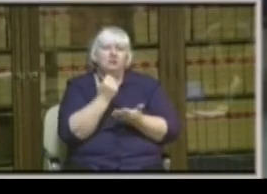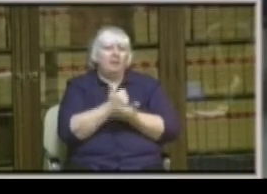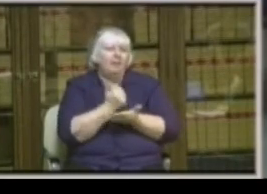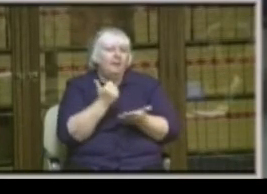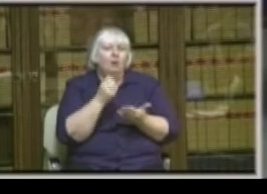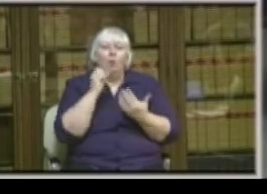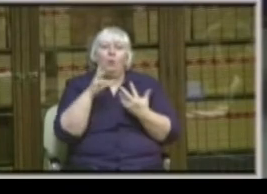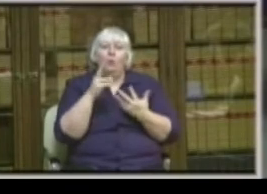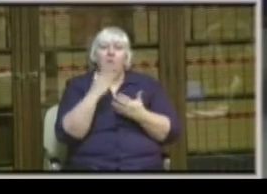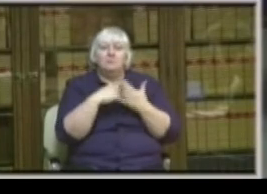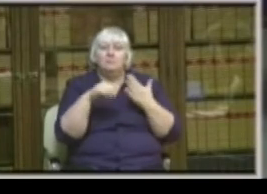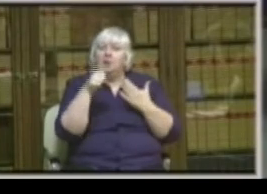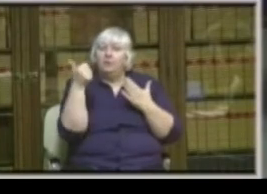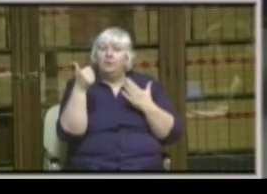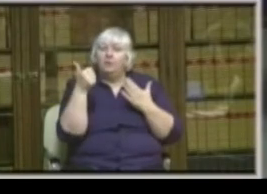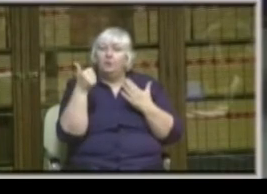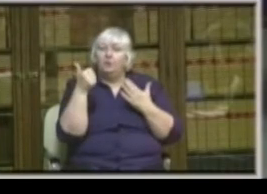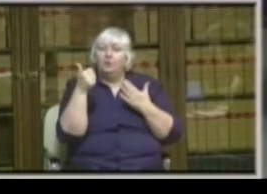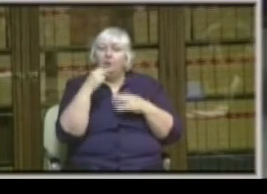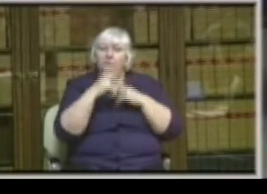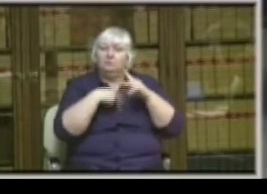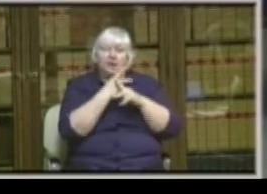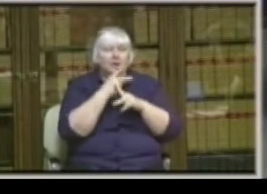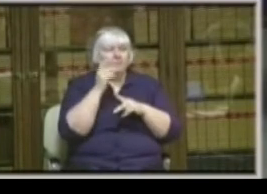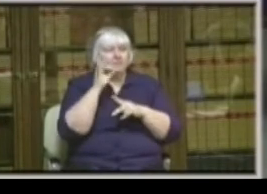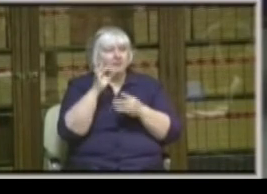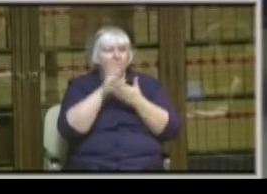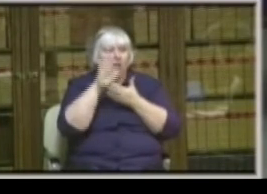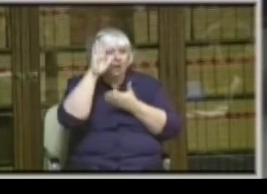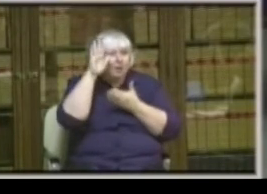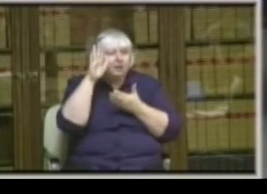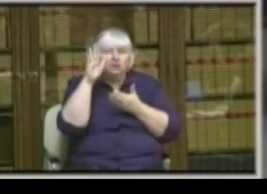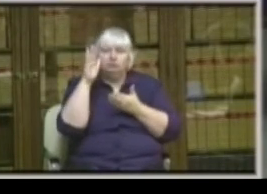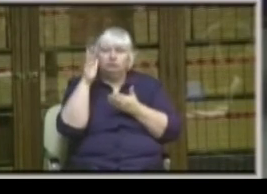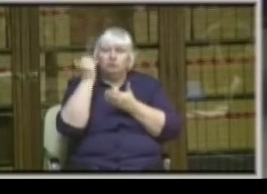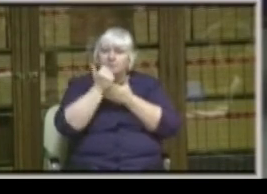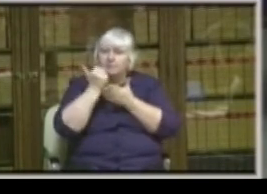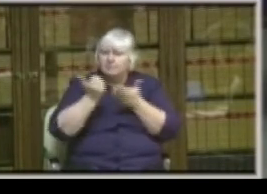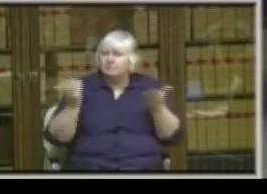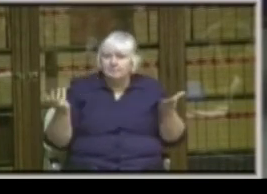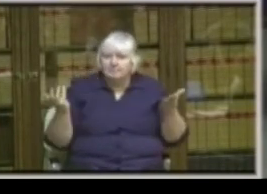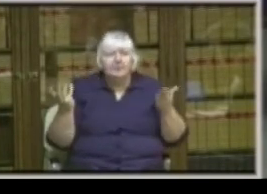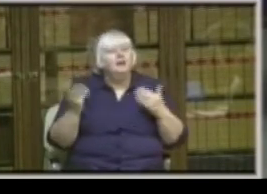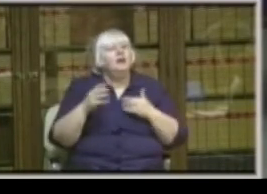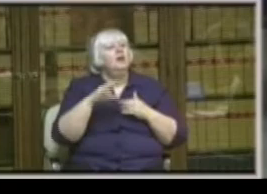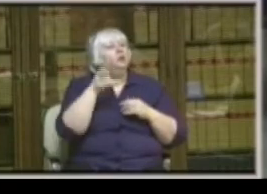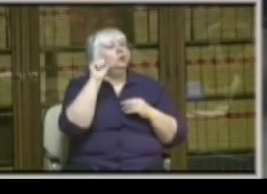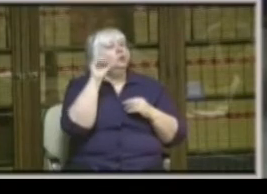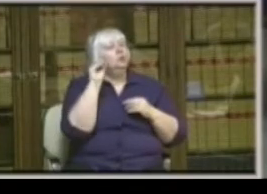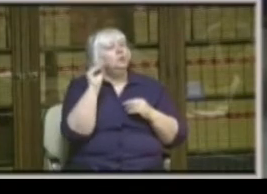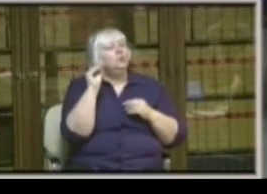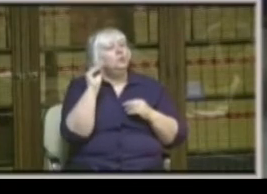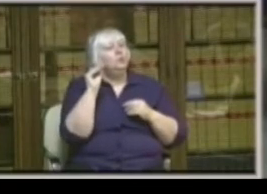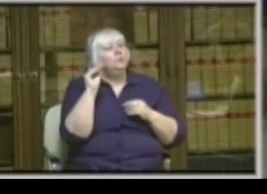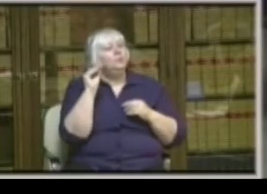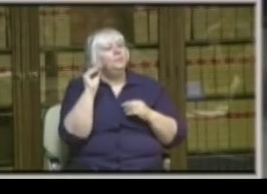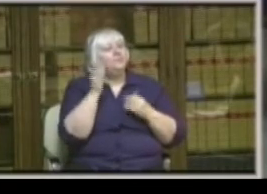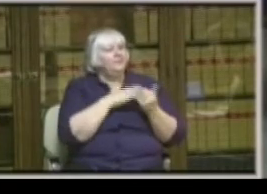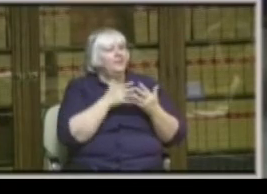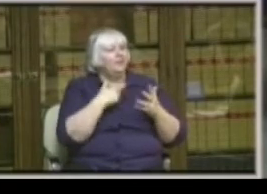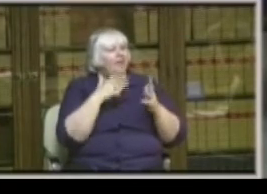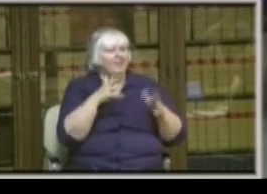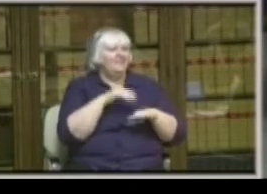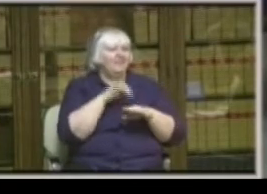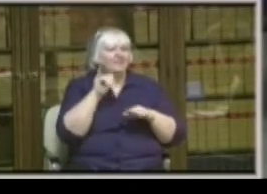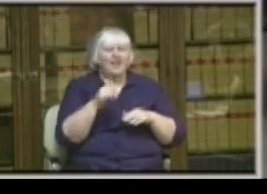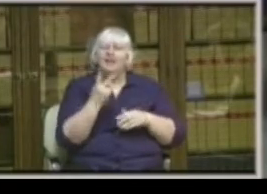and other forms of college and that kind of thing. And then, anyway, so I'll leave it with that.